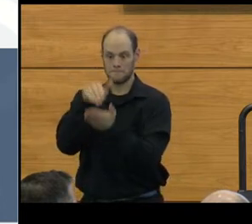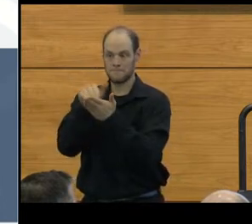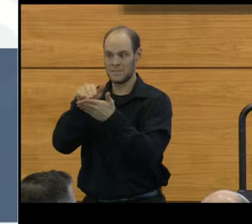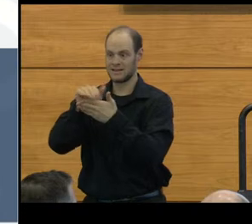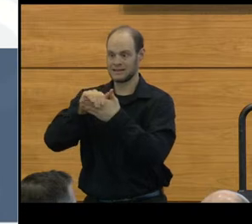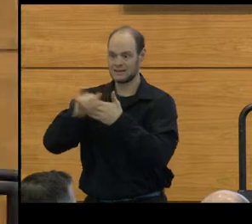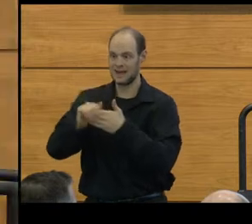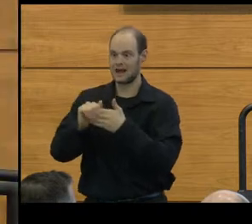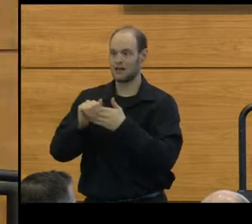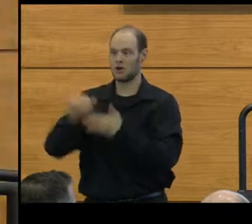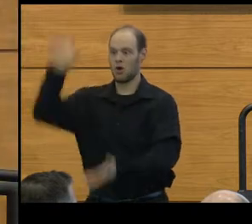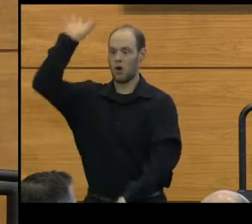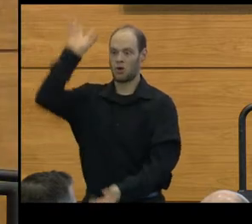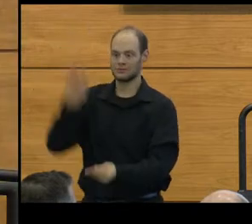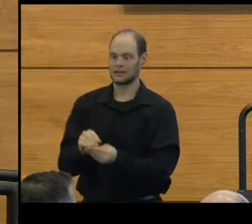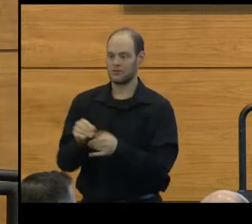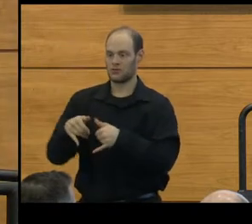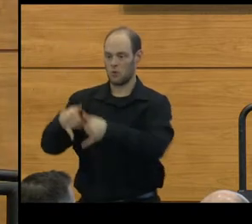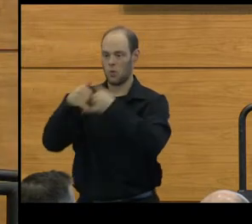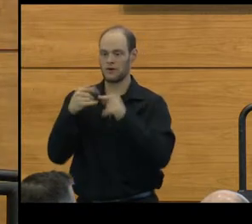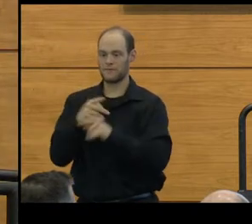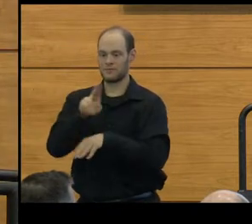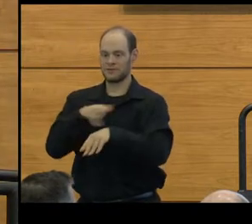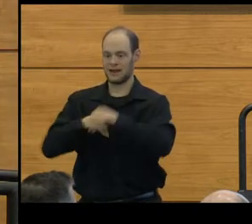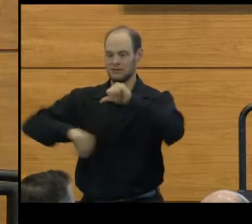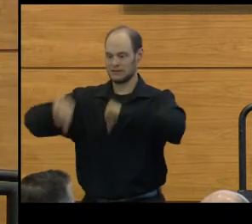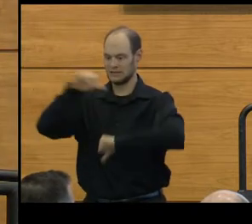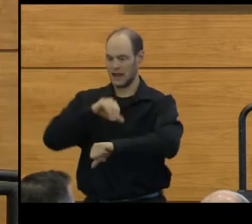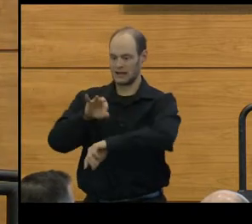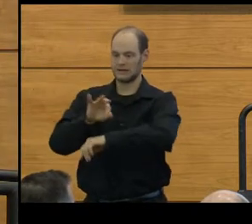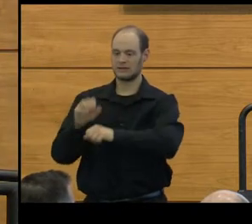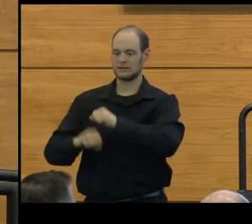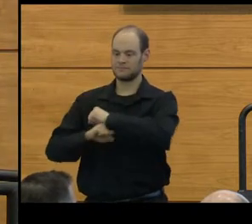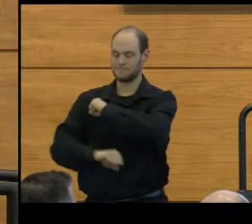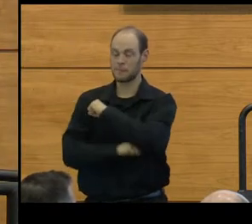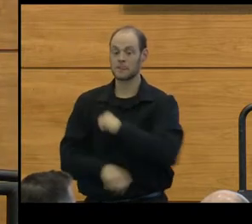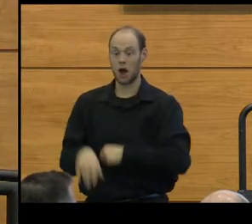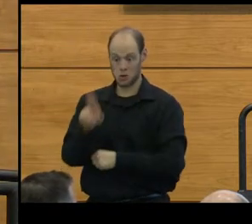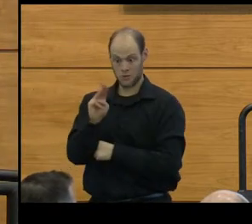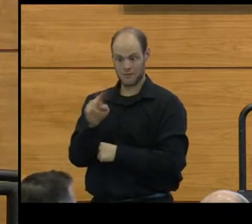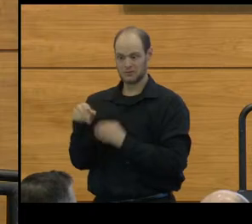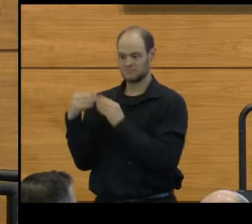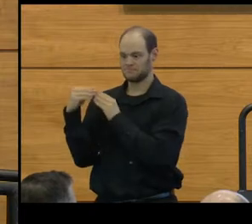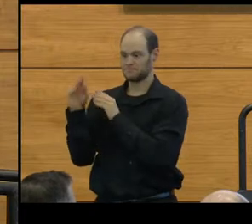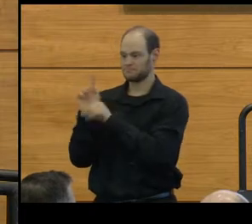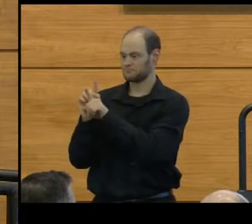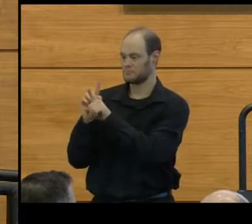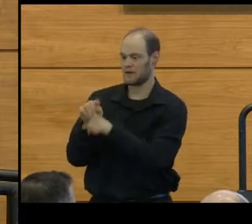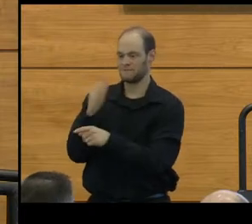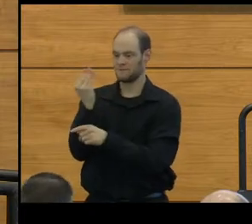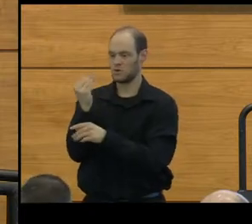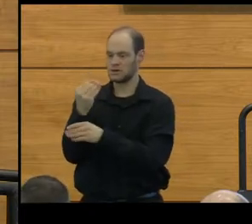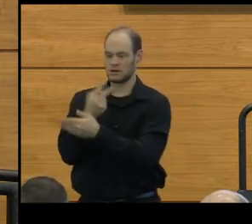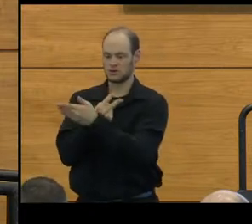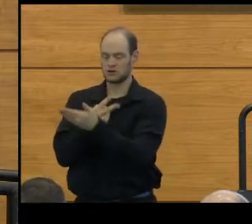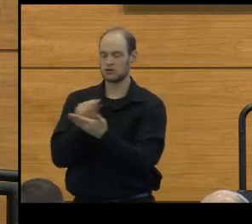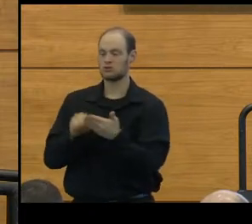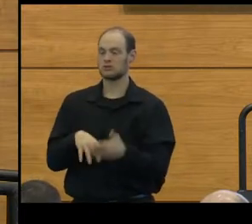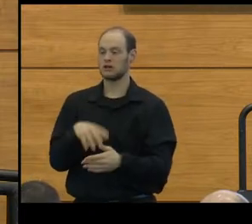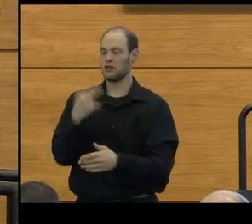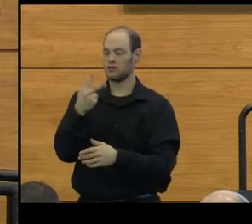$1 million career award from the National Science Foundation. At U of M, she's mentored 14 graduate students,